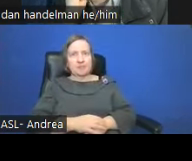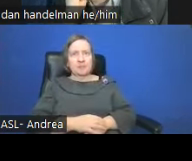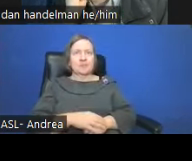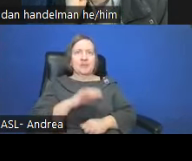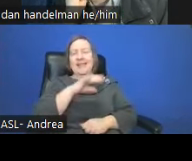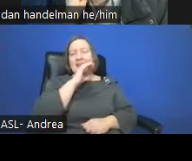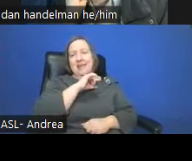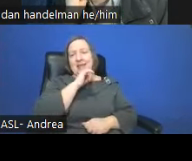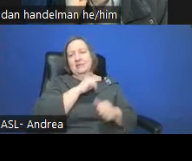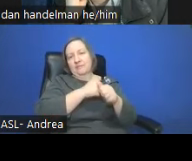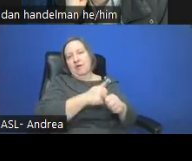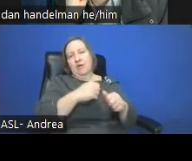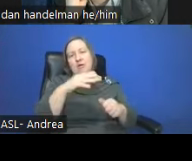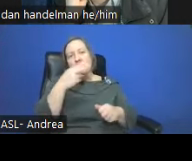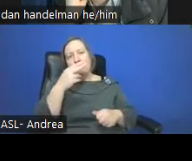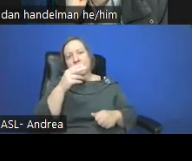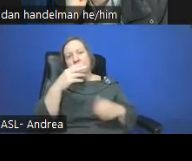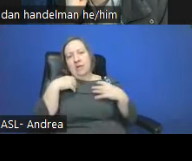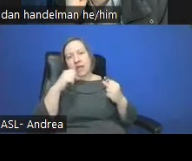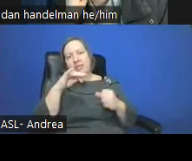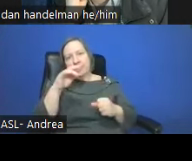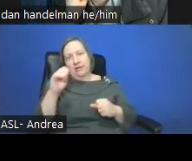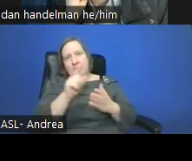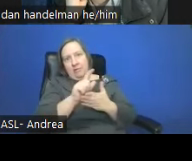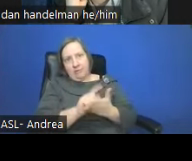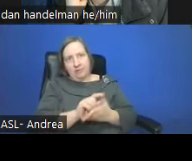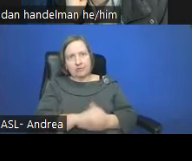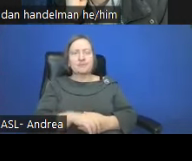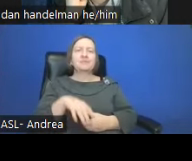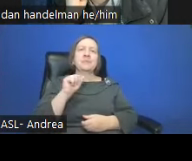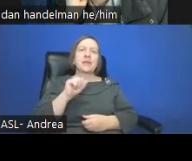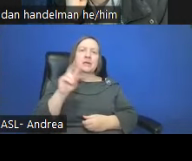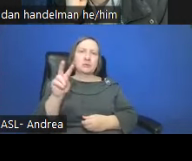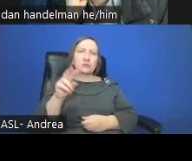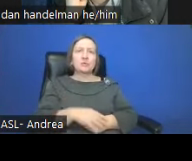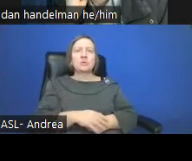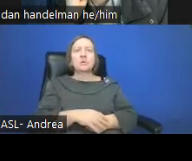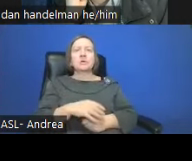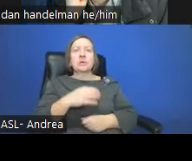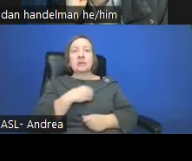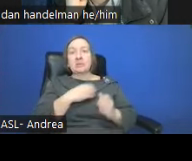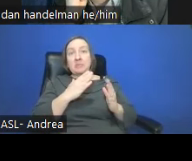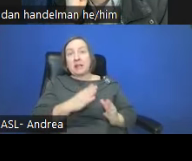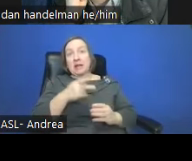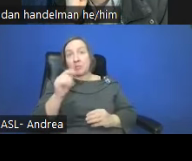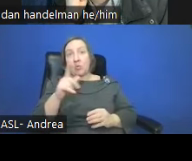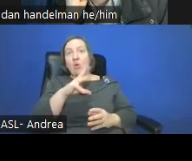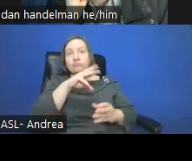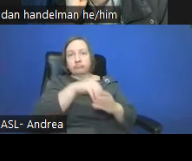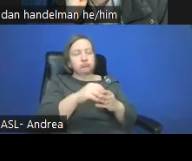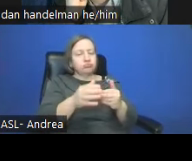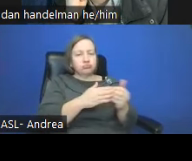on healthcare laws. Another footnote. A2, the complainant pool is inclusive regardless of